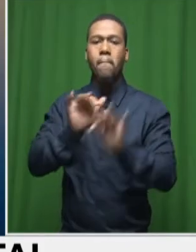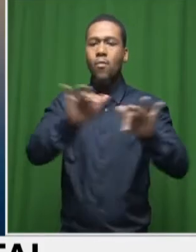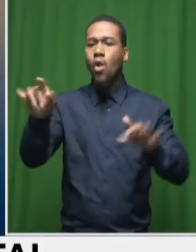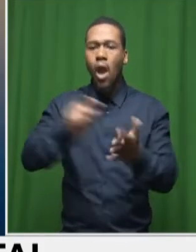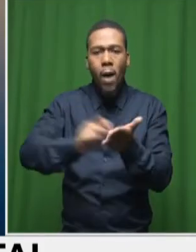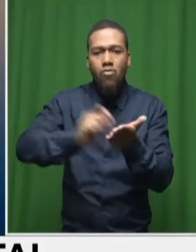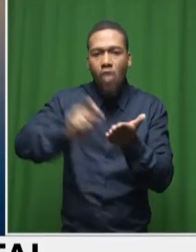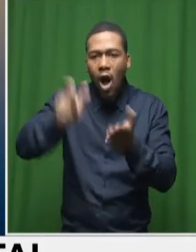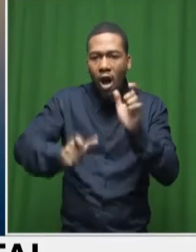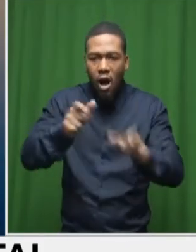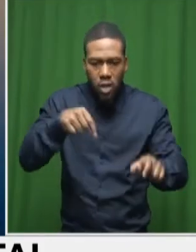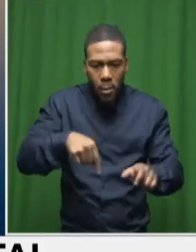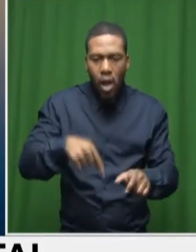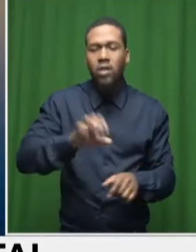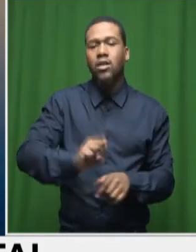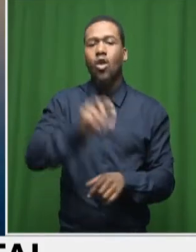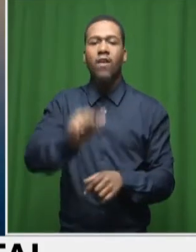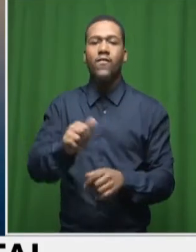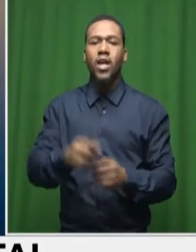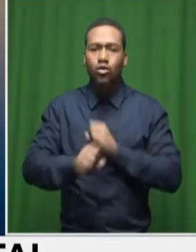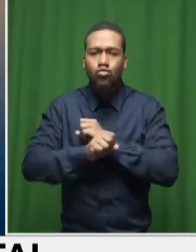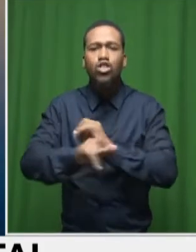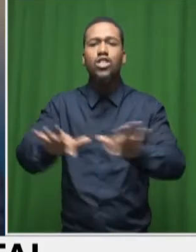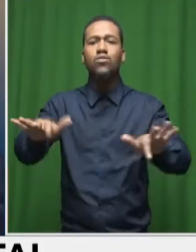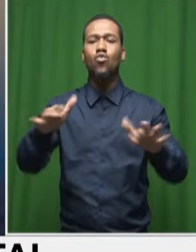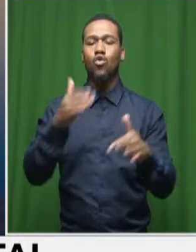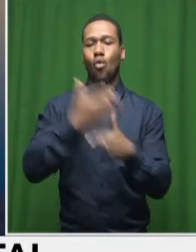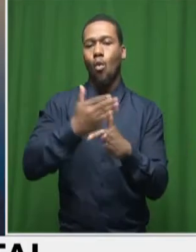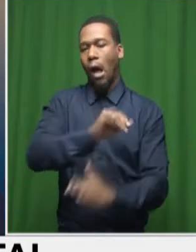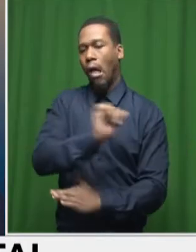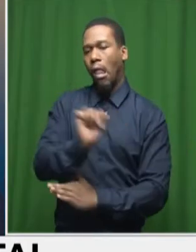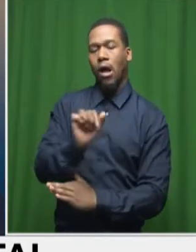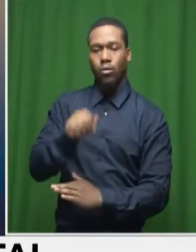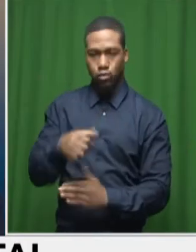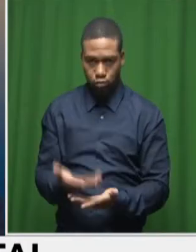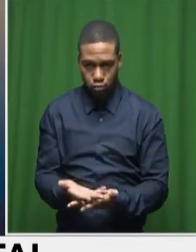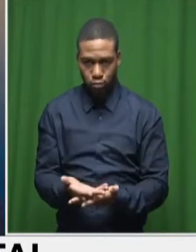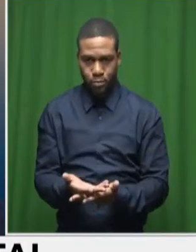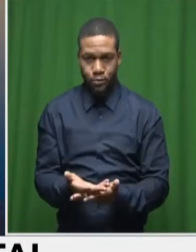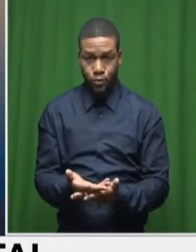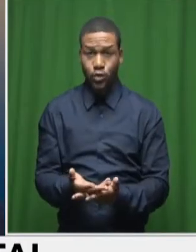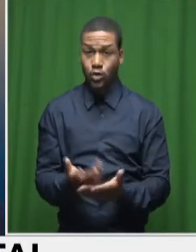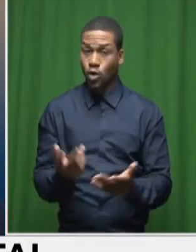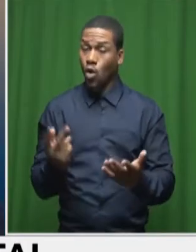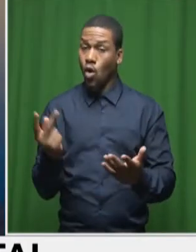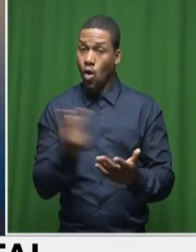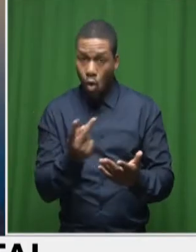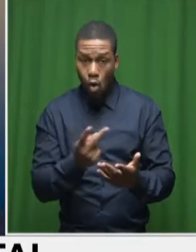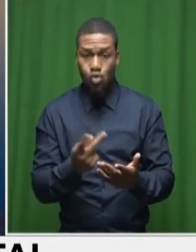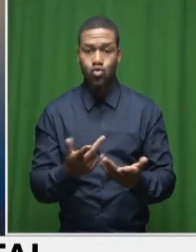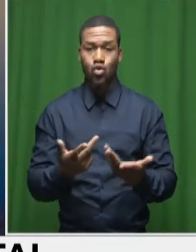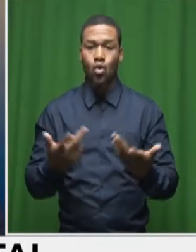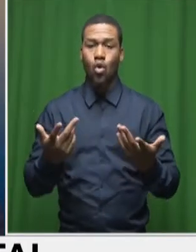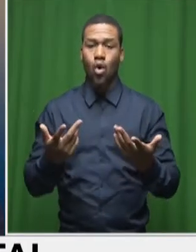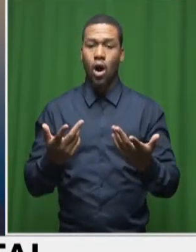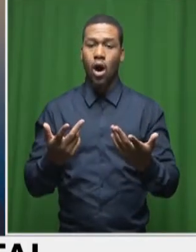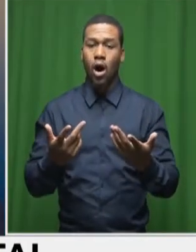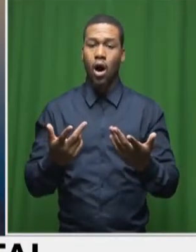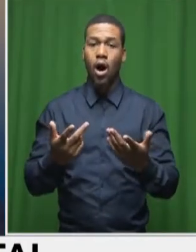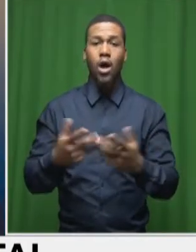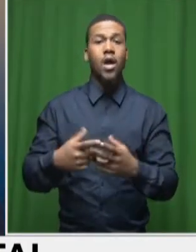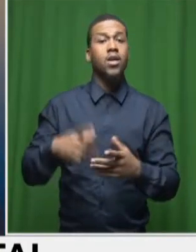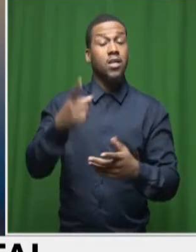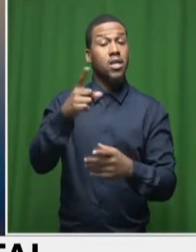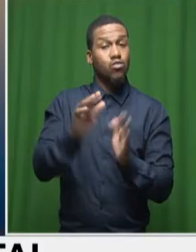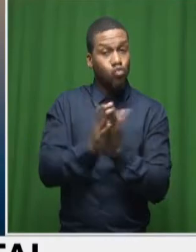distribute their own content. And so here we're looking, for instance, we recently launched on our platform the Bongani Mayosi